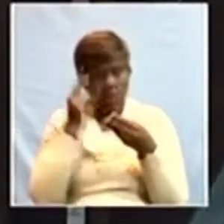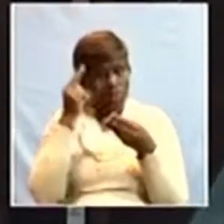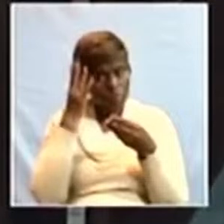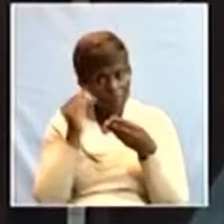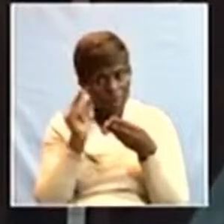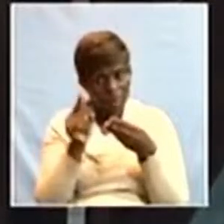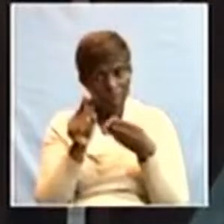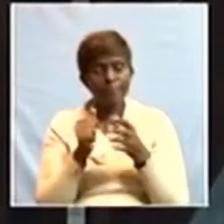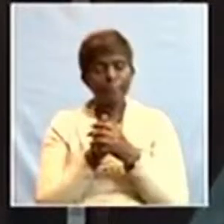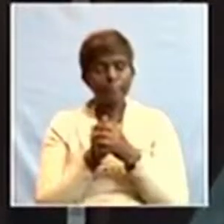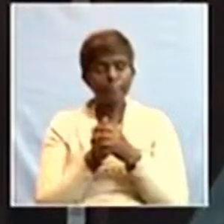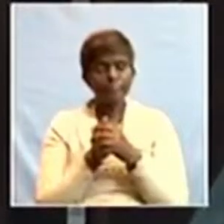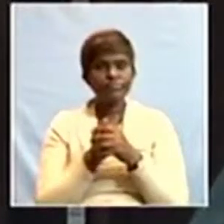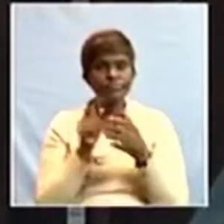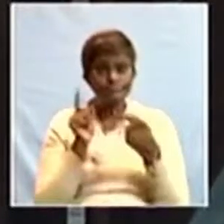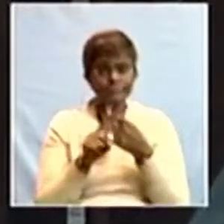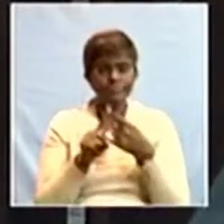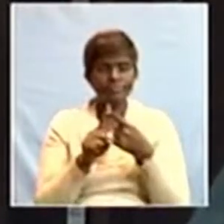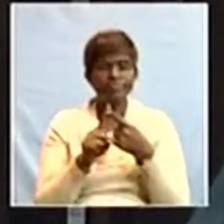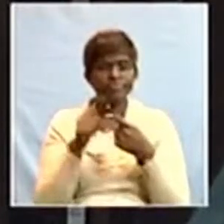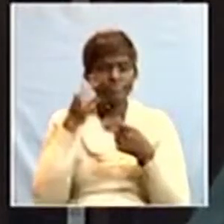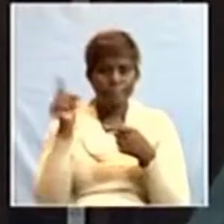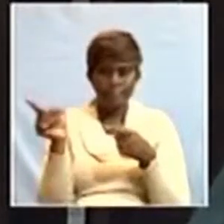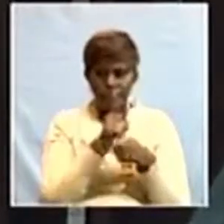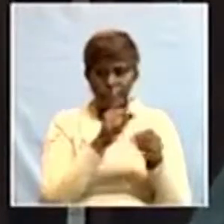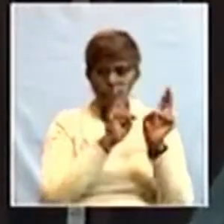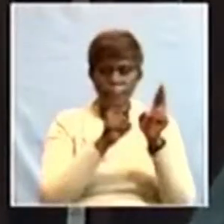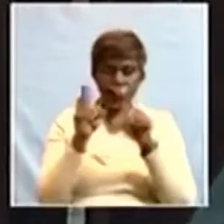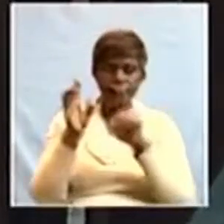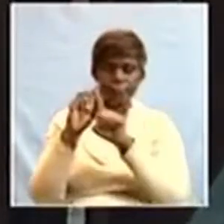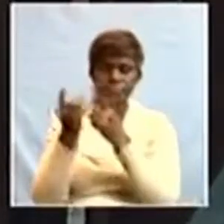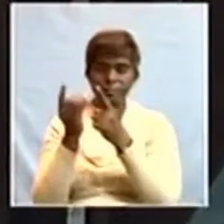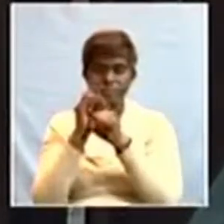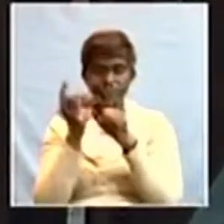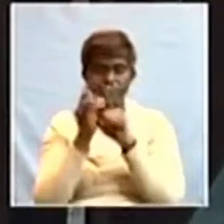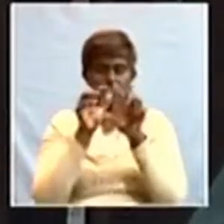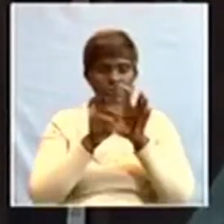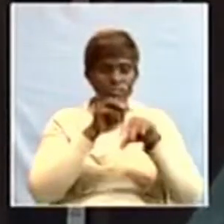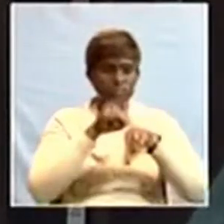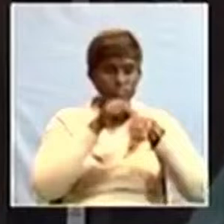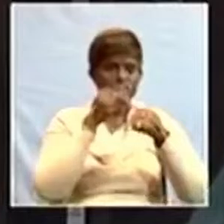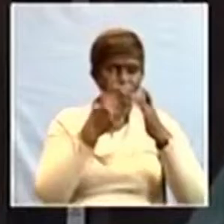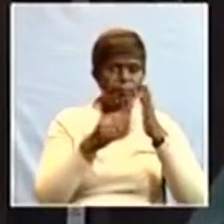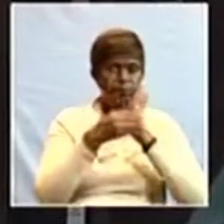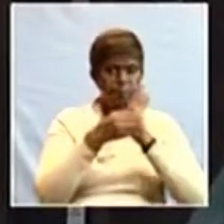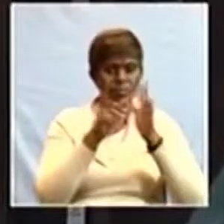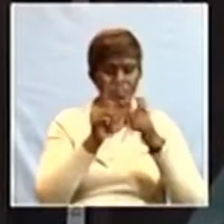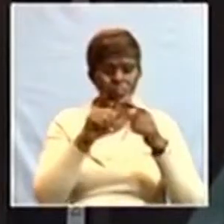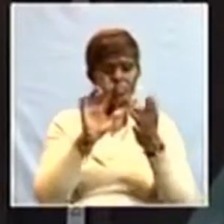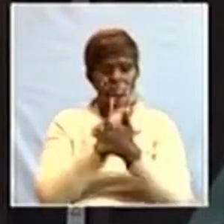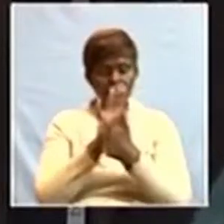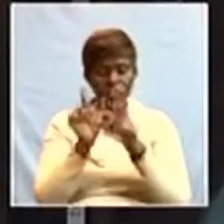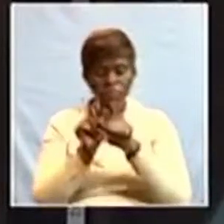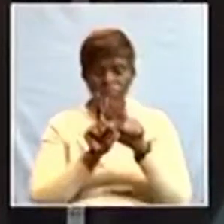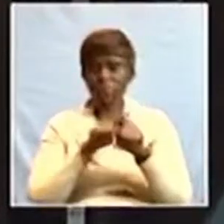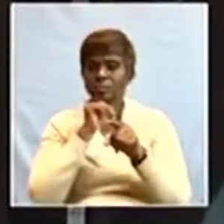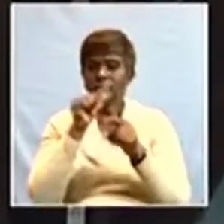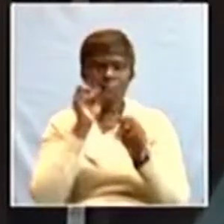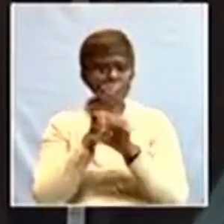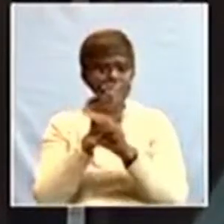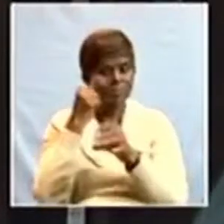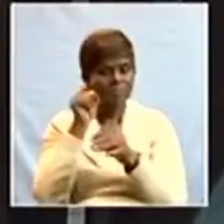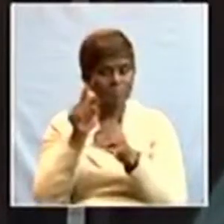reasons for the respective districts. In Mungu, what led to the documents not being